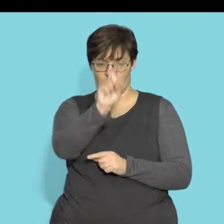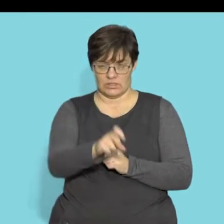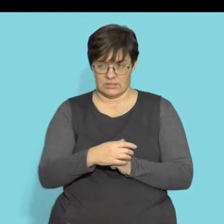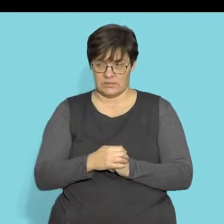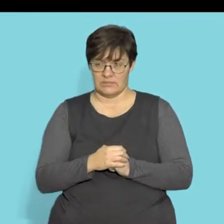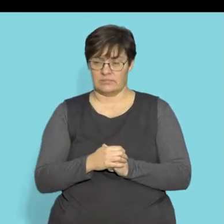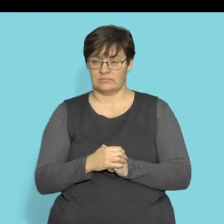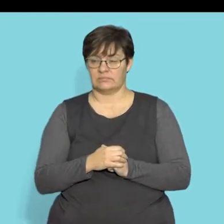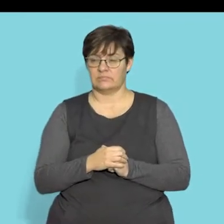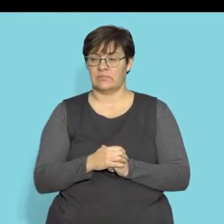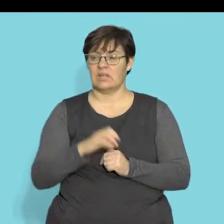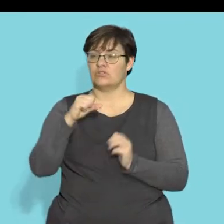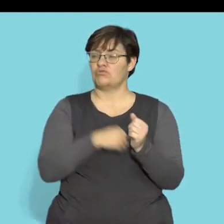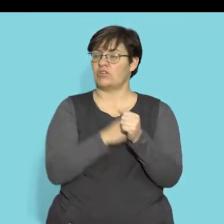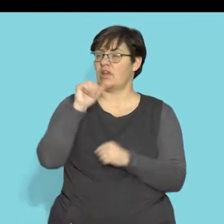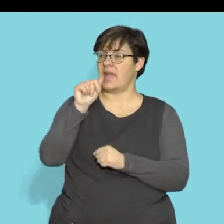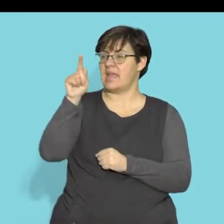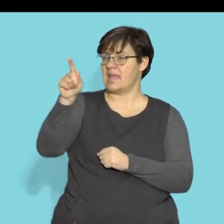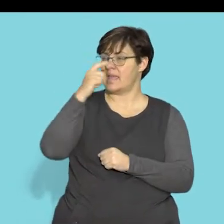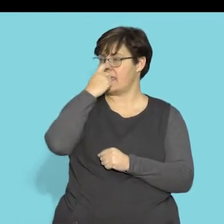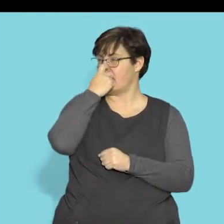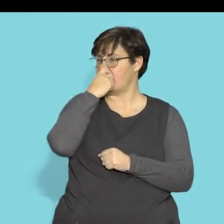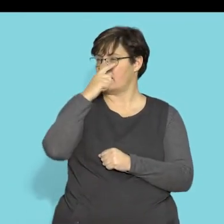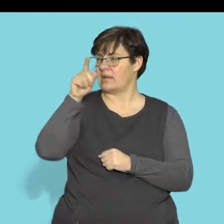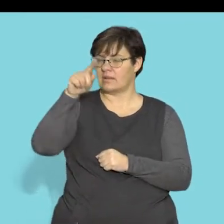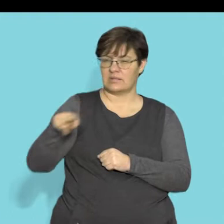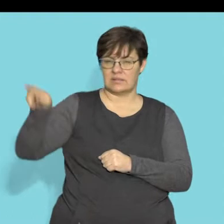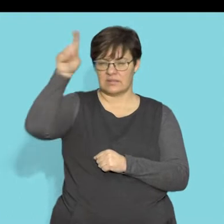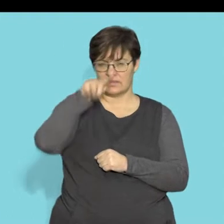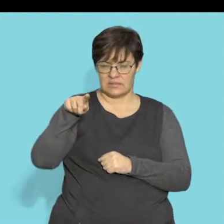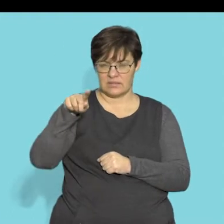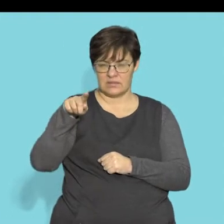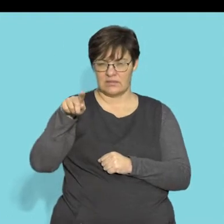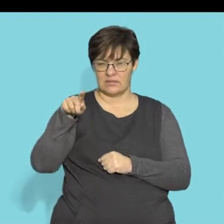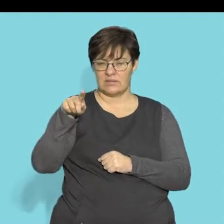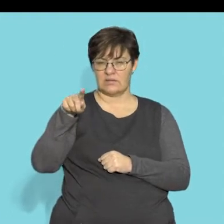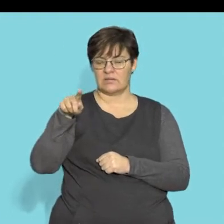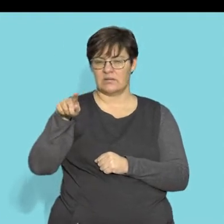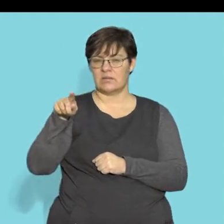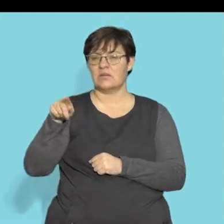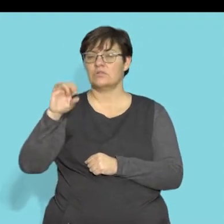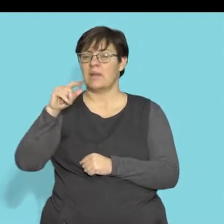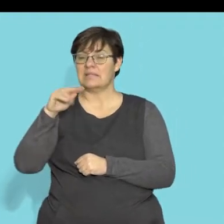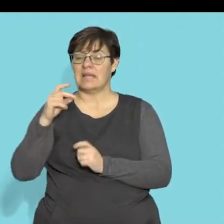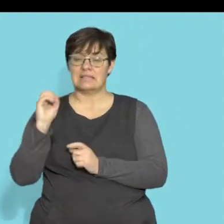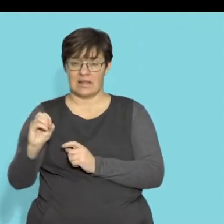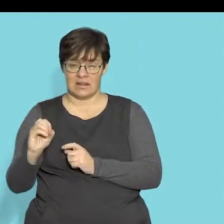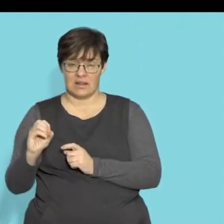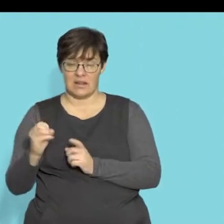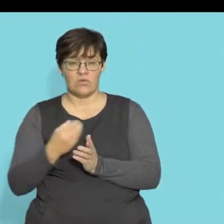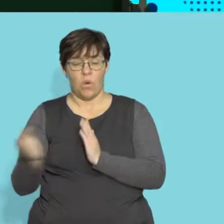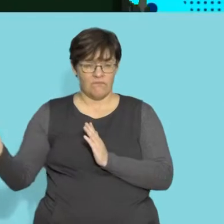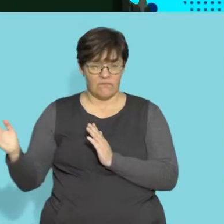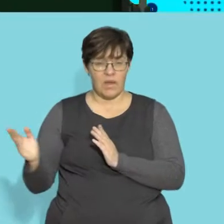of this question. Structure A. Let's look at structure A, guys. So that's a somatic cell. And if a somatic cell is